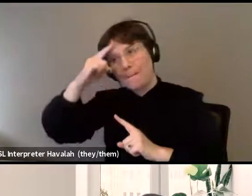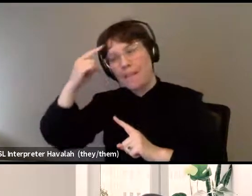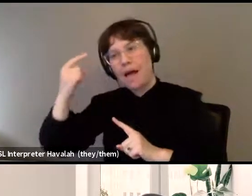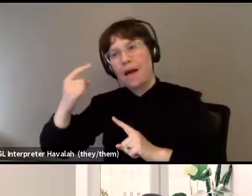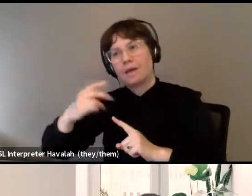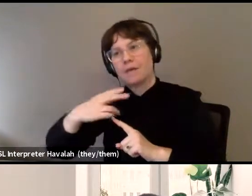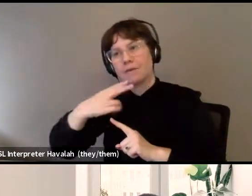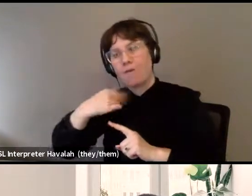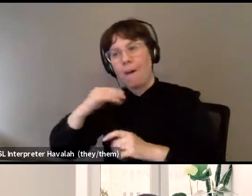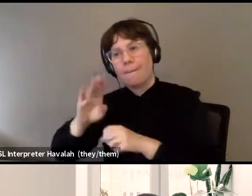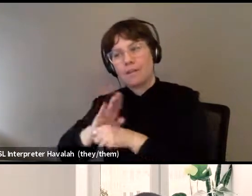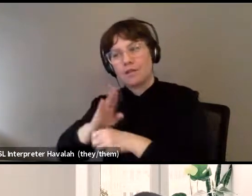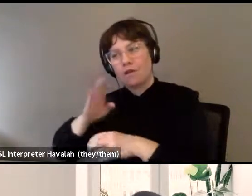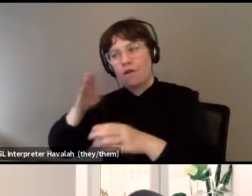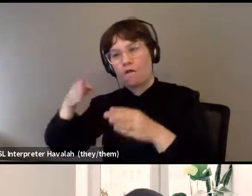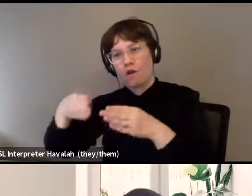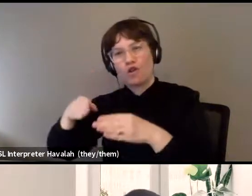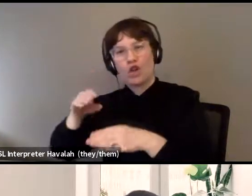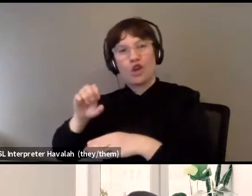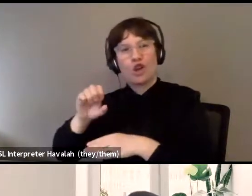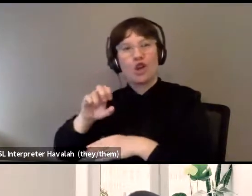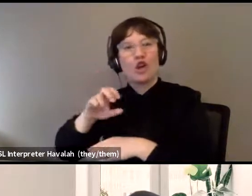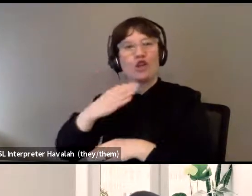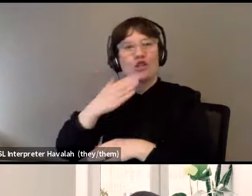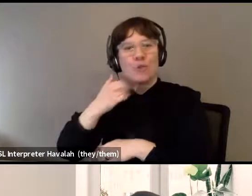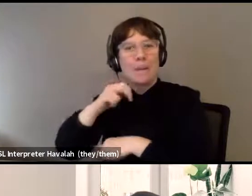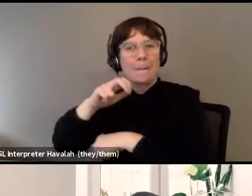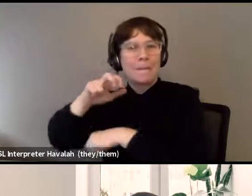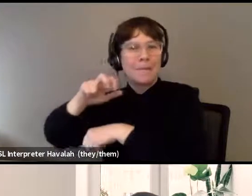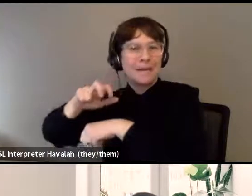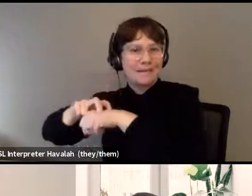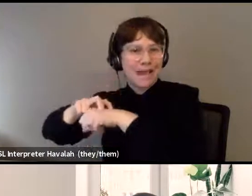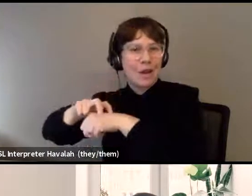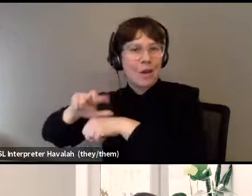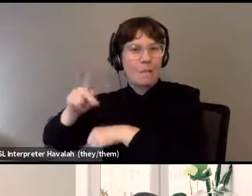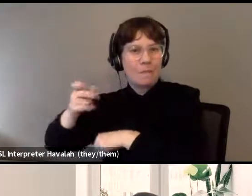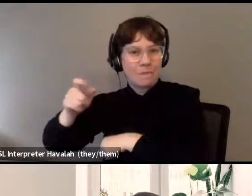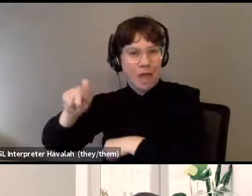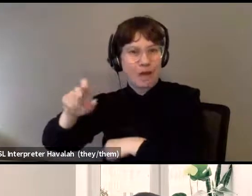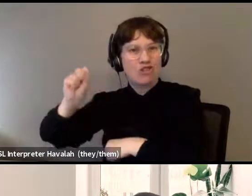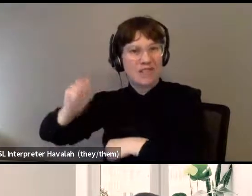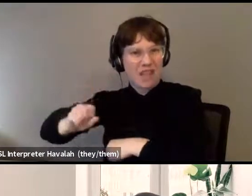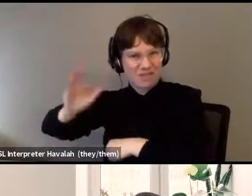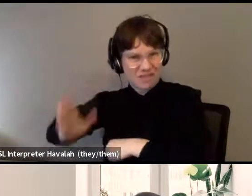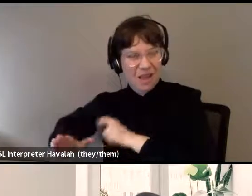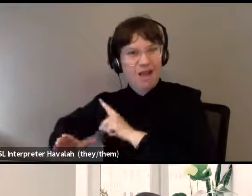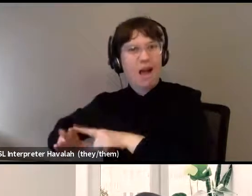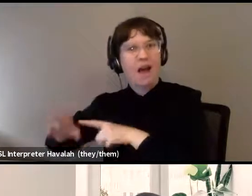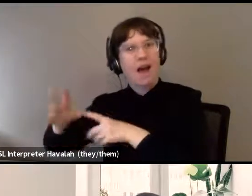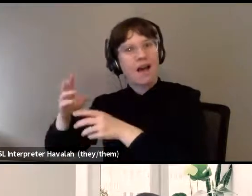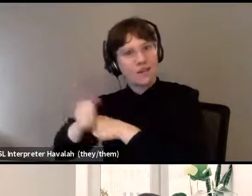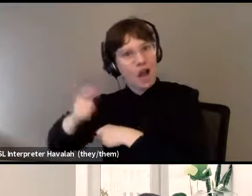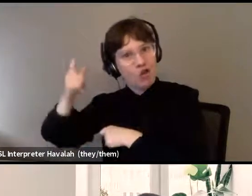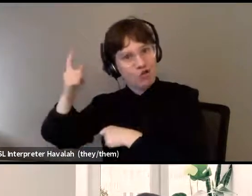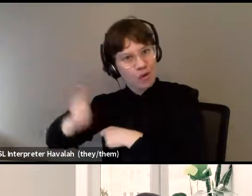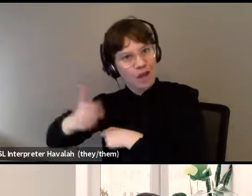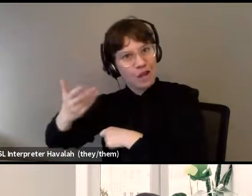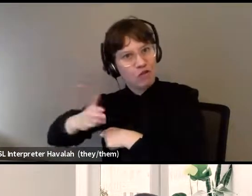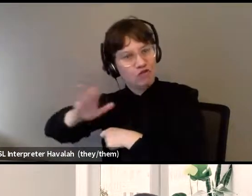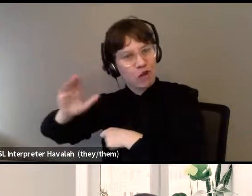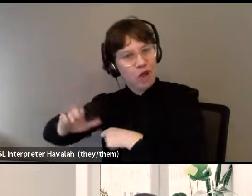that focuses on food access called Sweet Potato Patch, they primarily operate on the South Side, they got it too here in